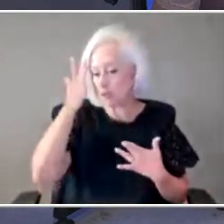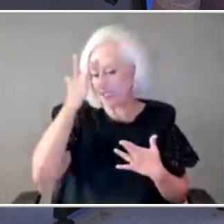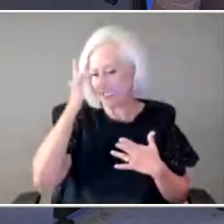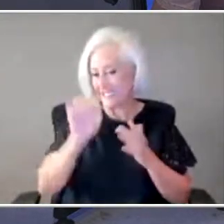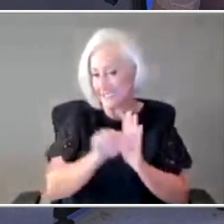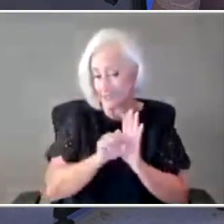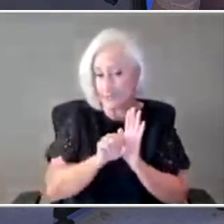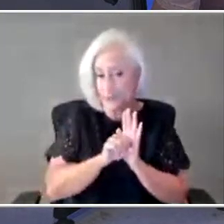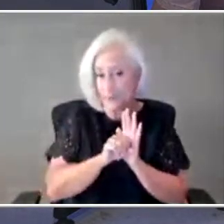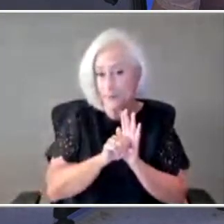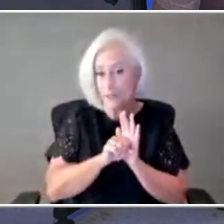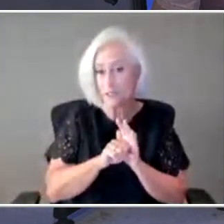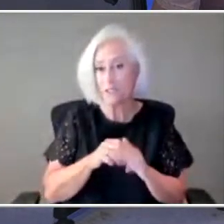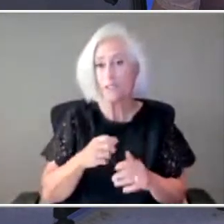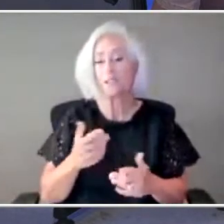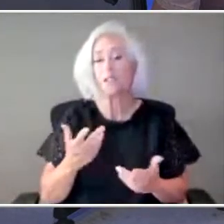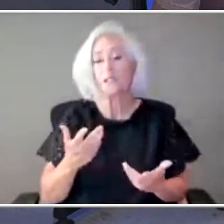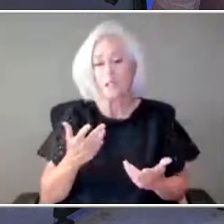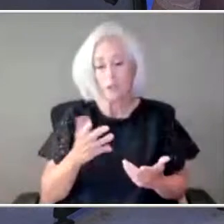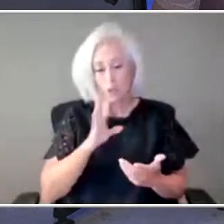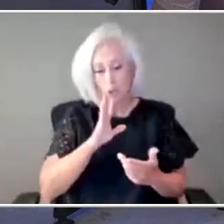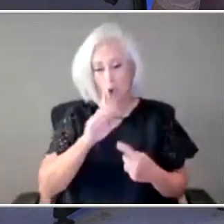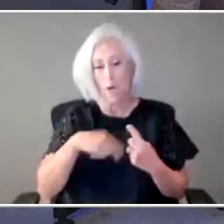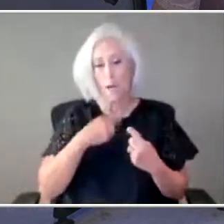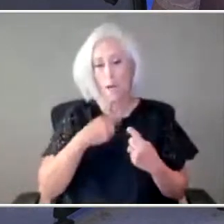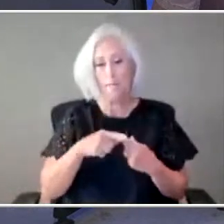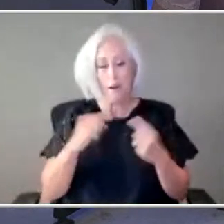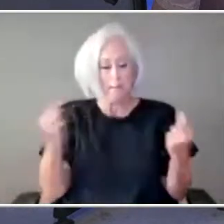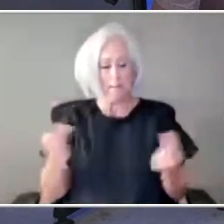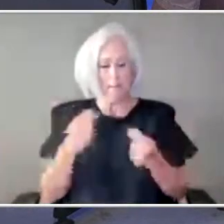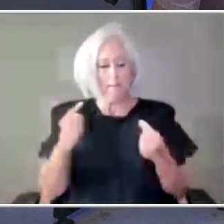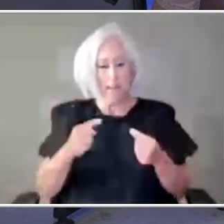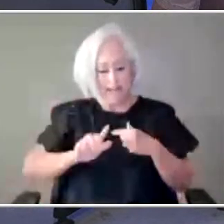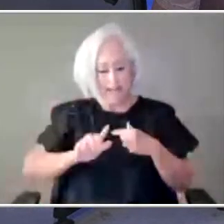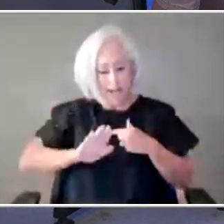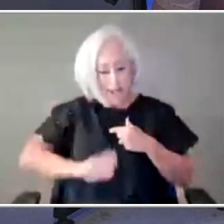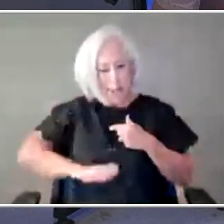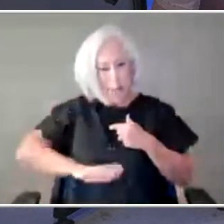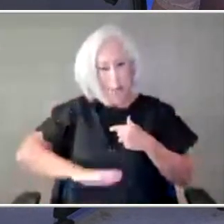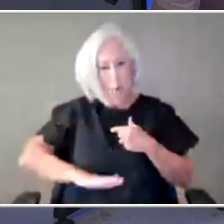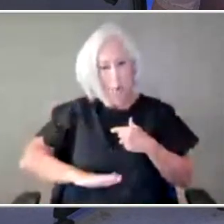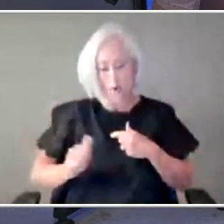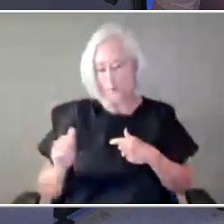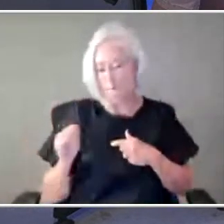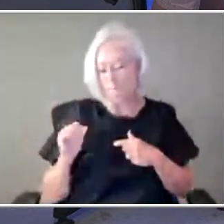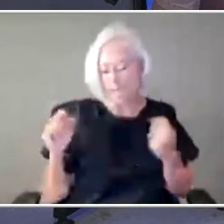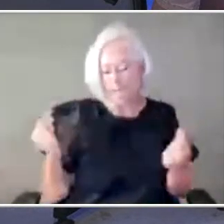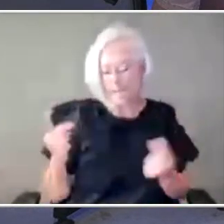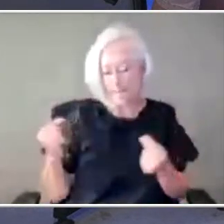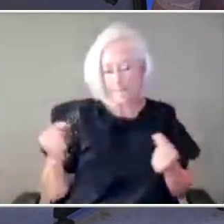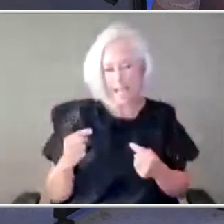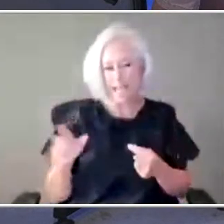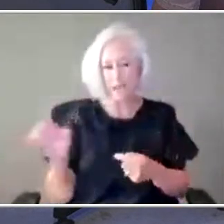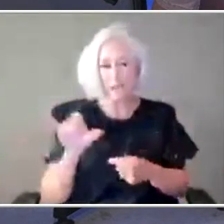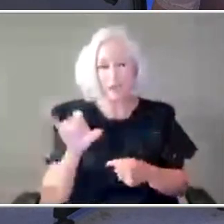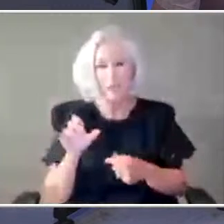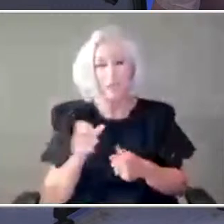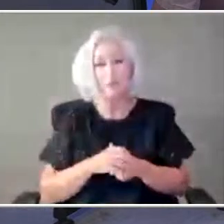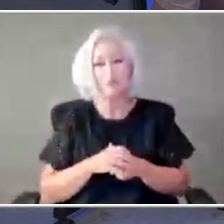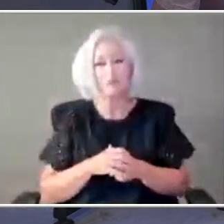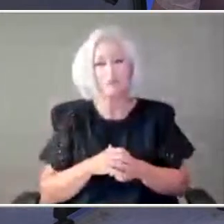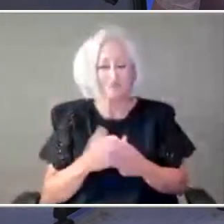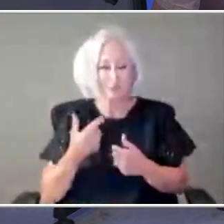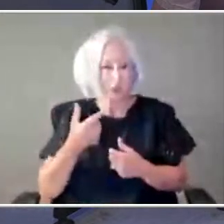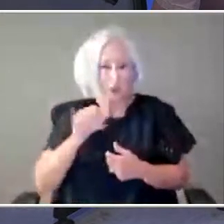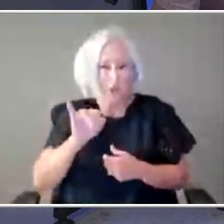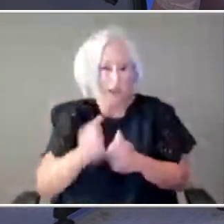when we say pain down in this area, back pain, how do we know? And certainly GI. Most of us have some type of